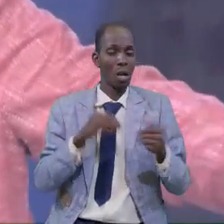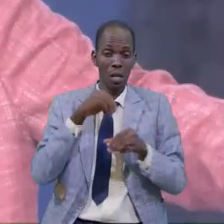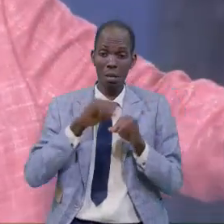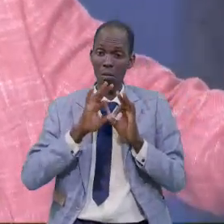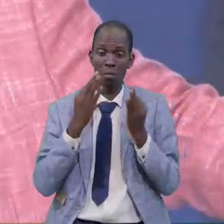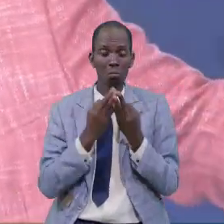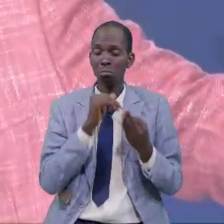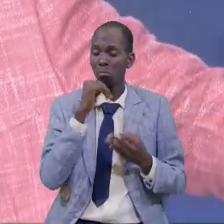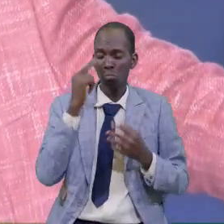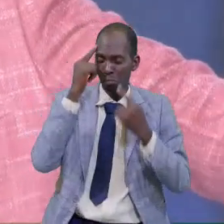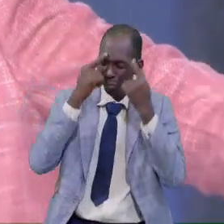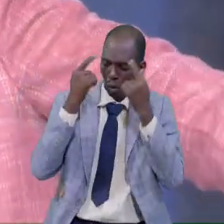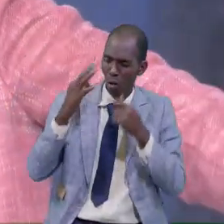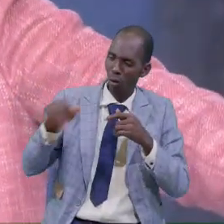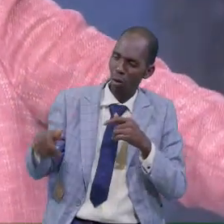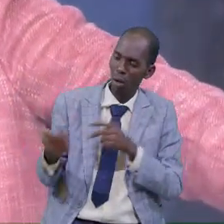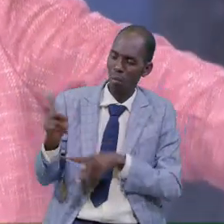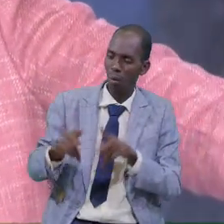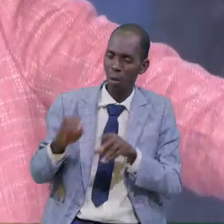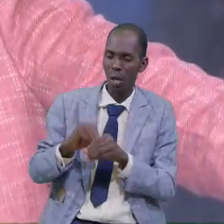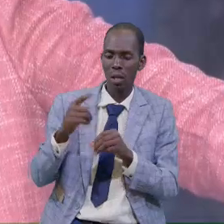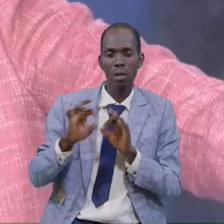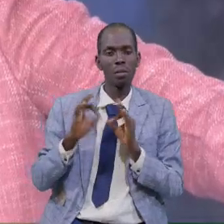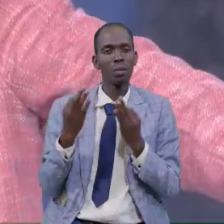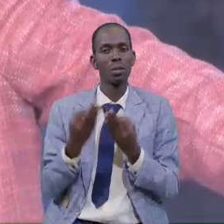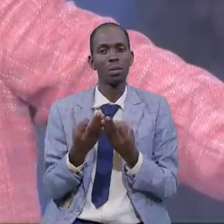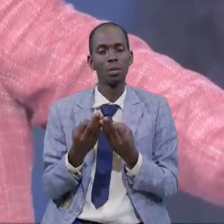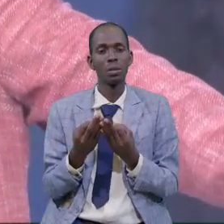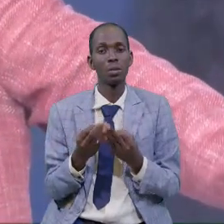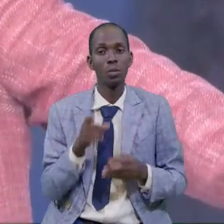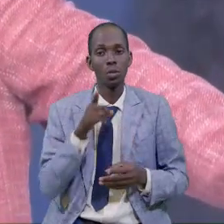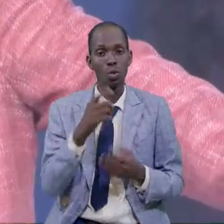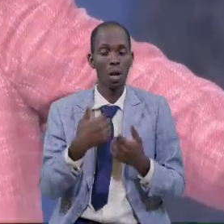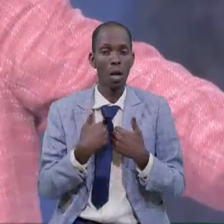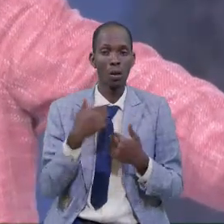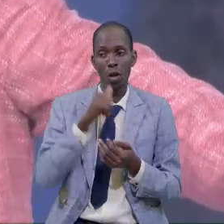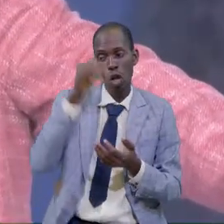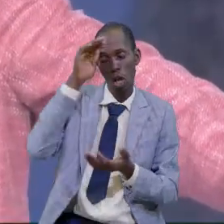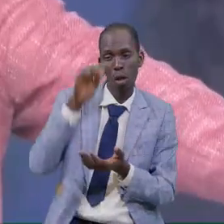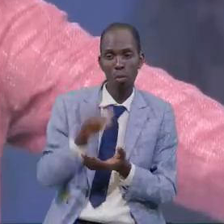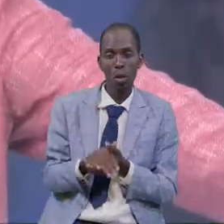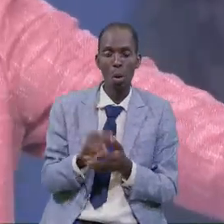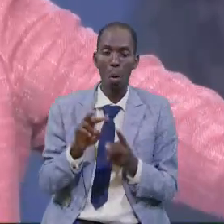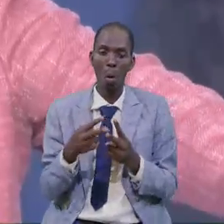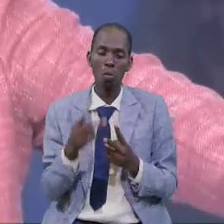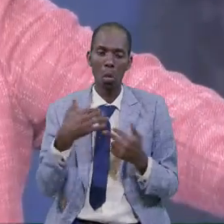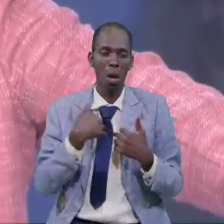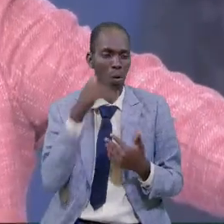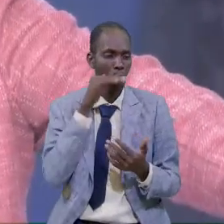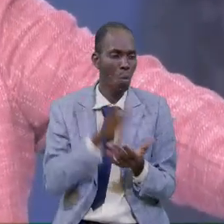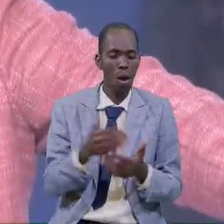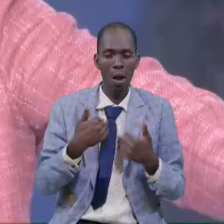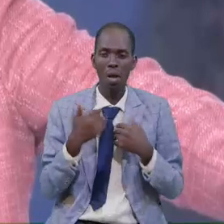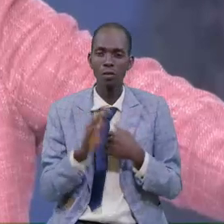have needs in the family. You even have a husband, or you have a wife, you have children. You think of